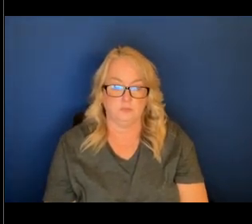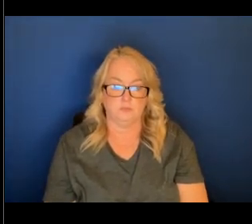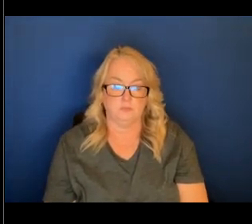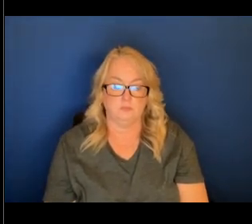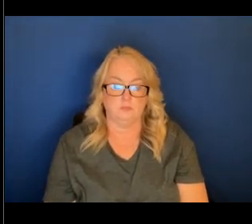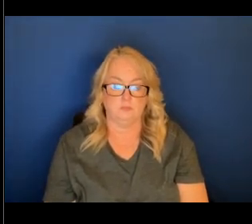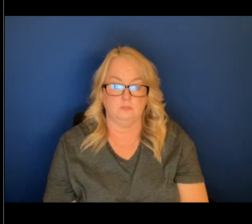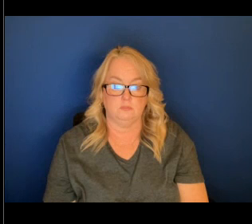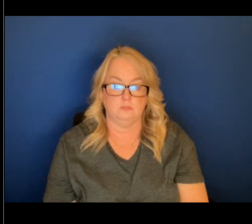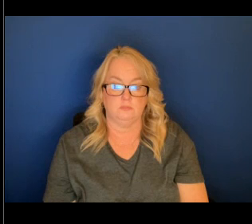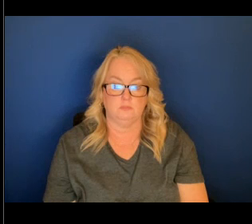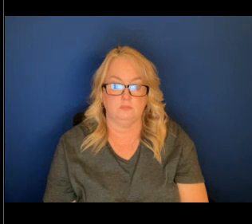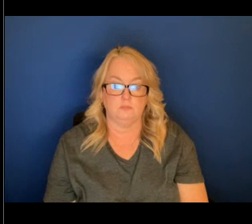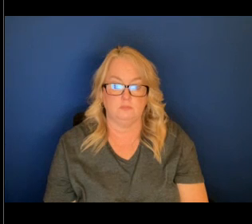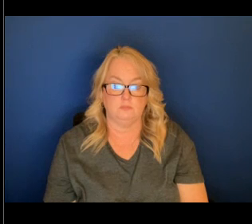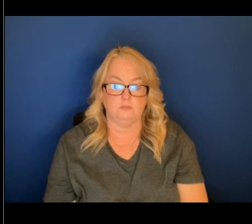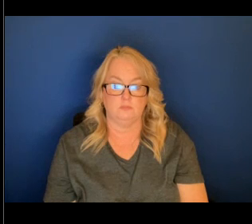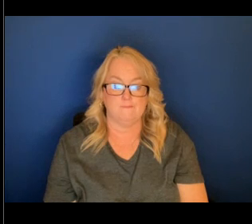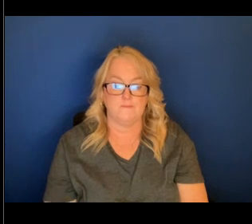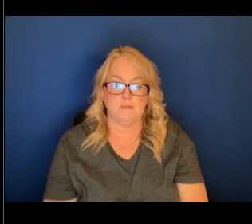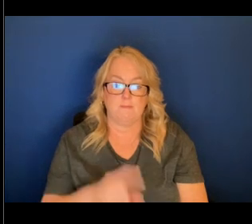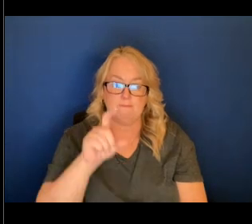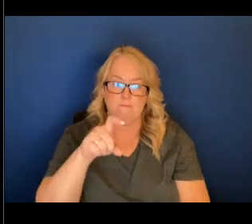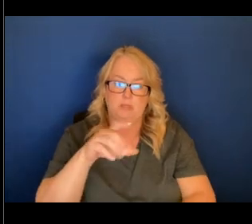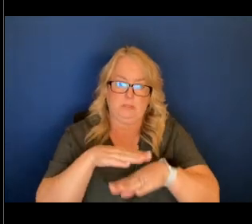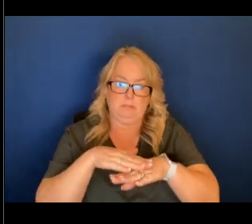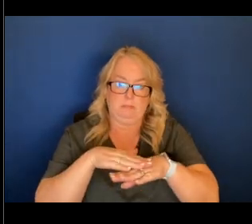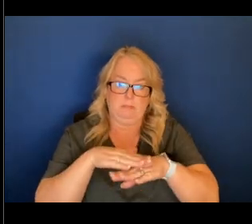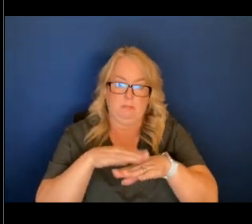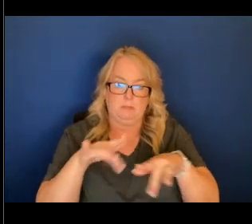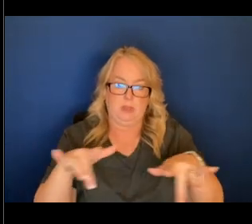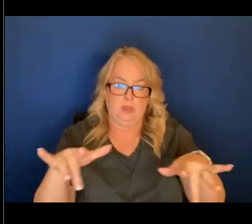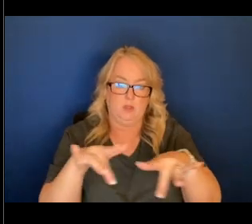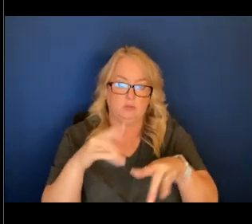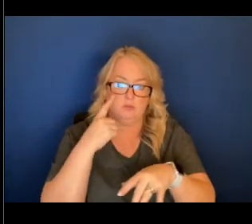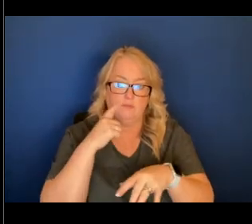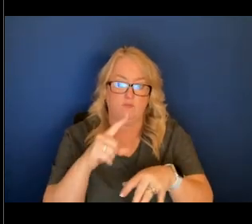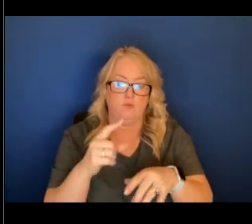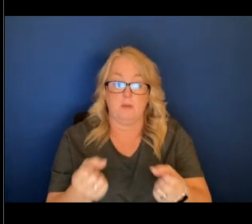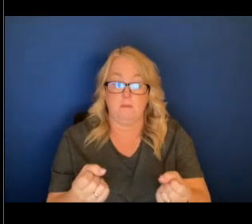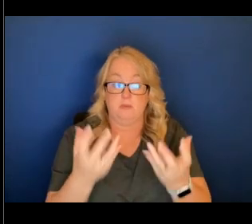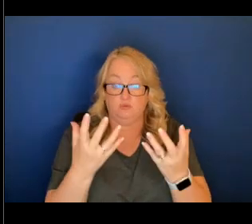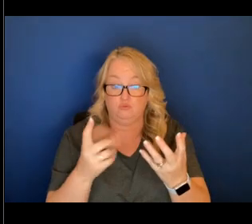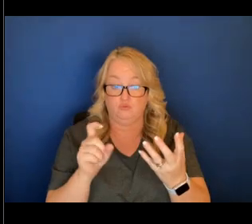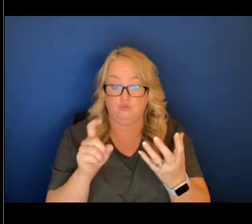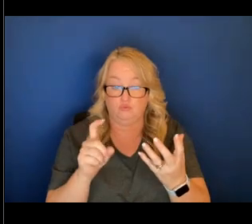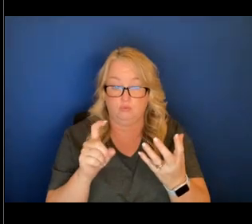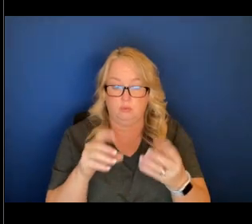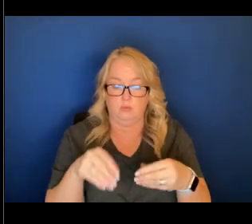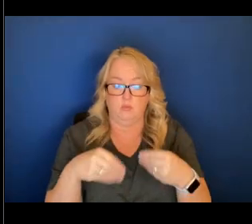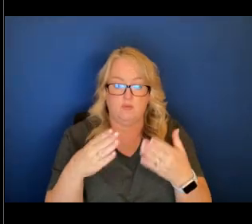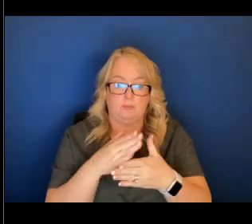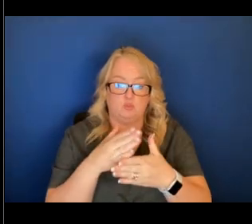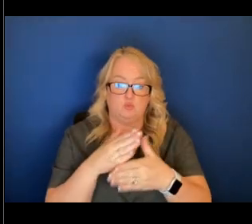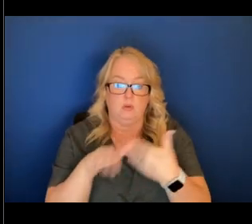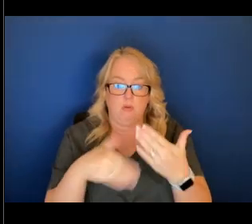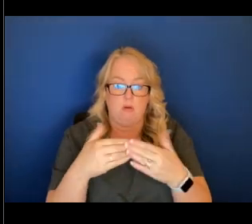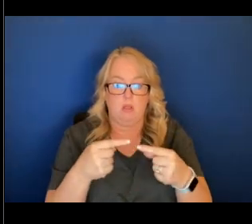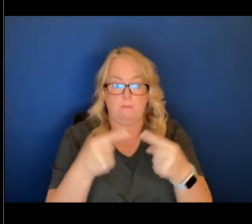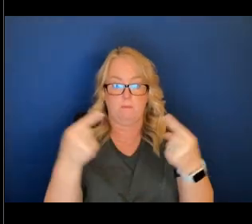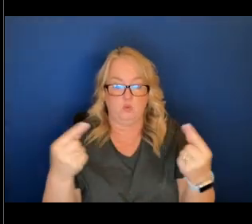which reads, there must be a minimum clearance of blank provided between all